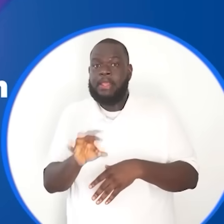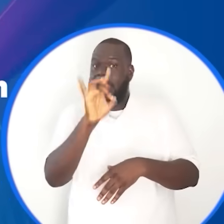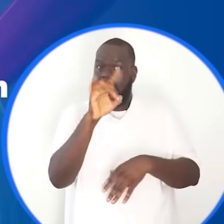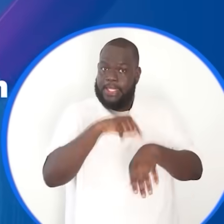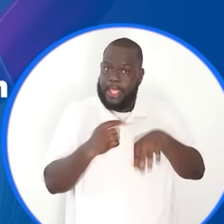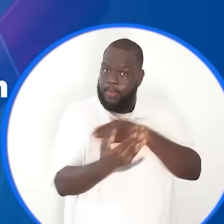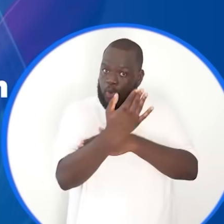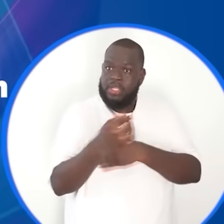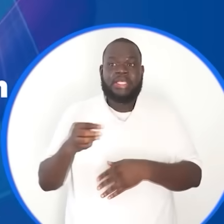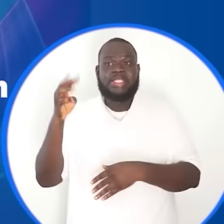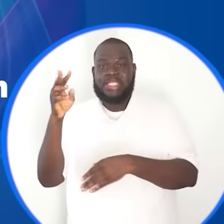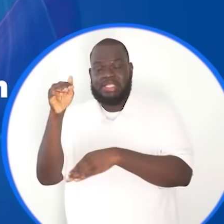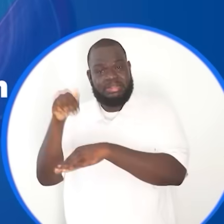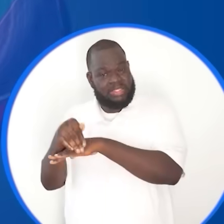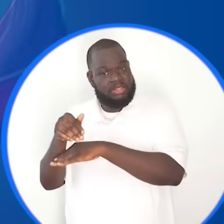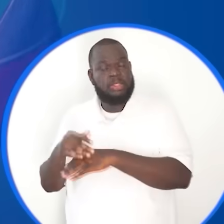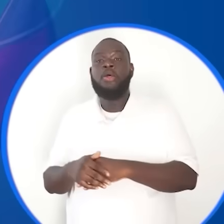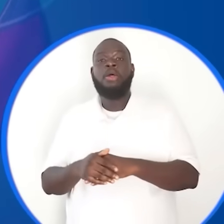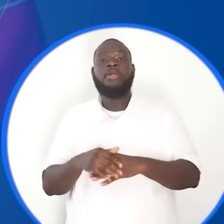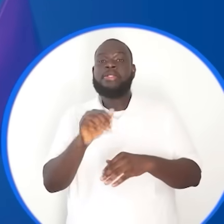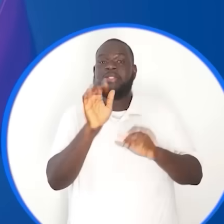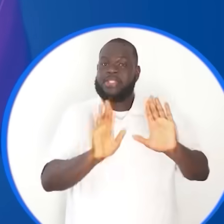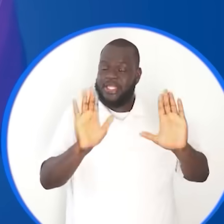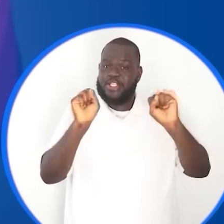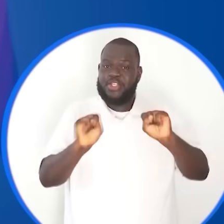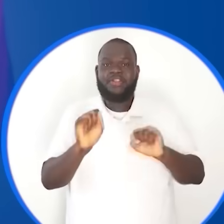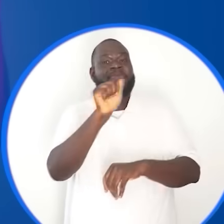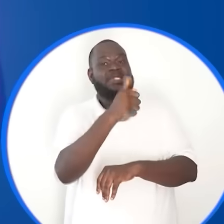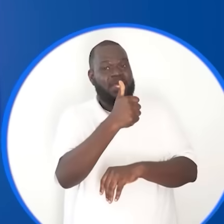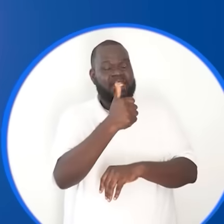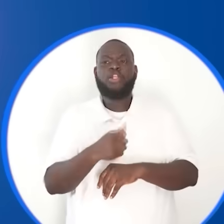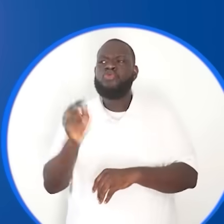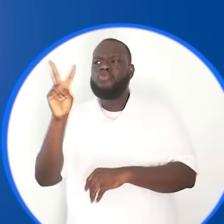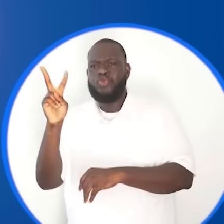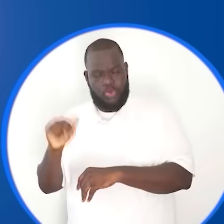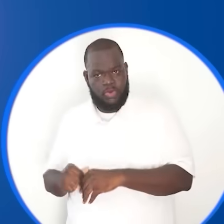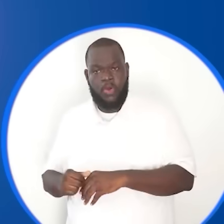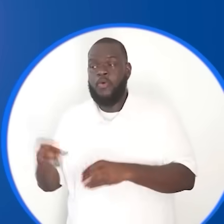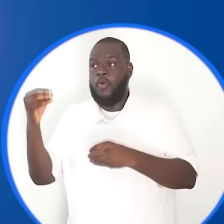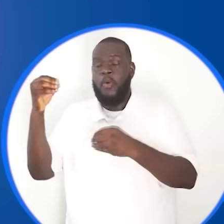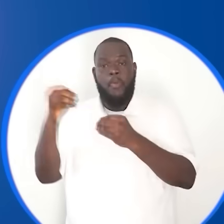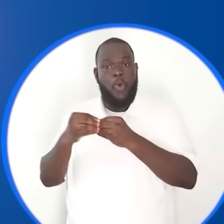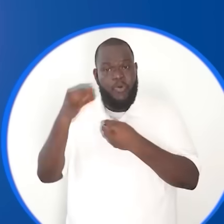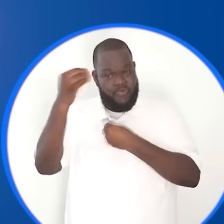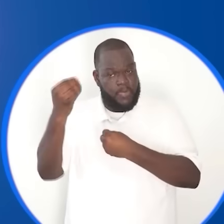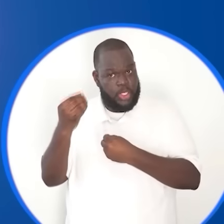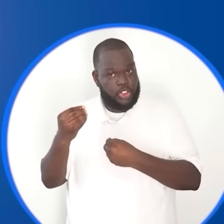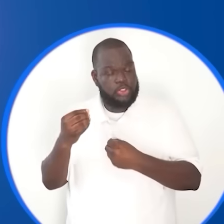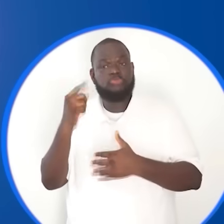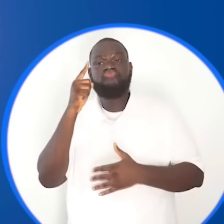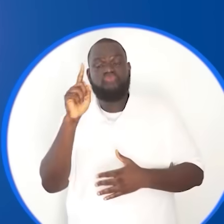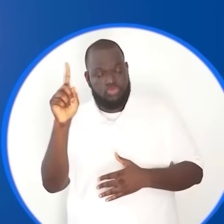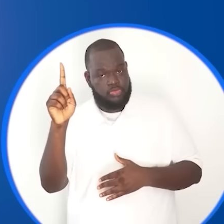Mondays to Fridays from 8 hours to 18 hours, Saturdays and Sundays from 10 hours to 14 hours. For further information, contact GCOM at